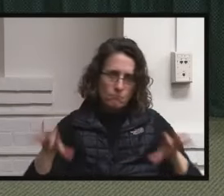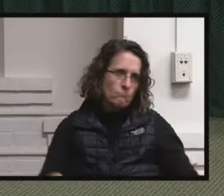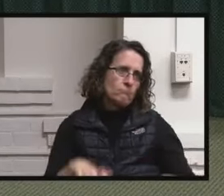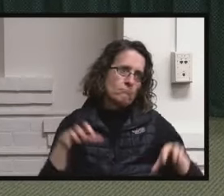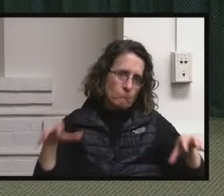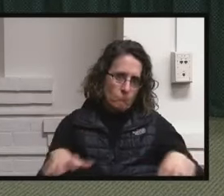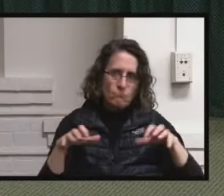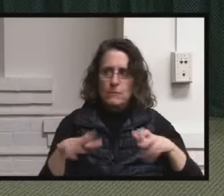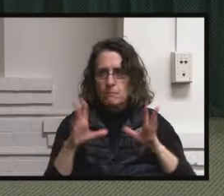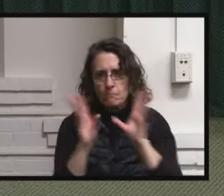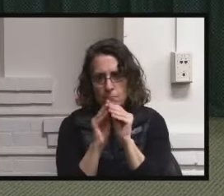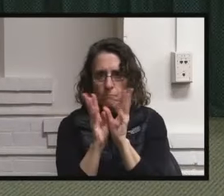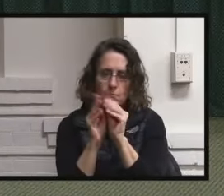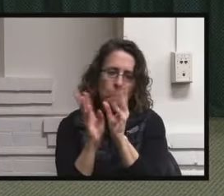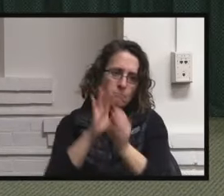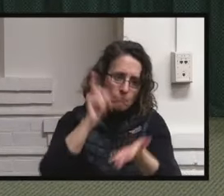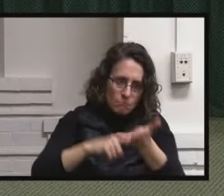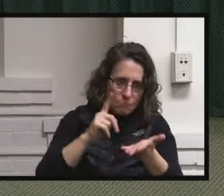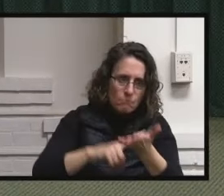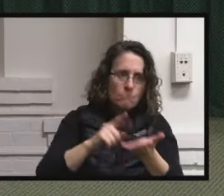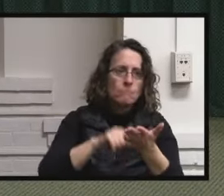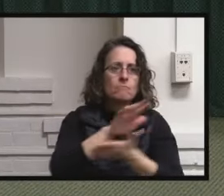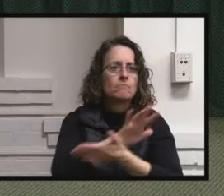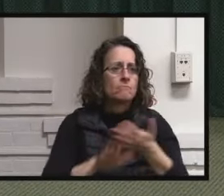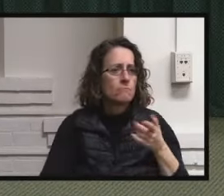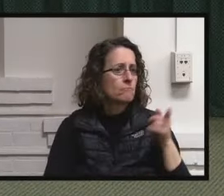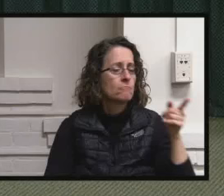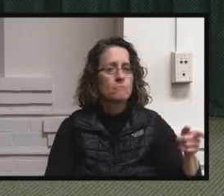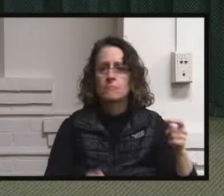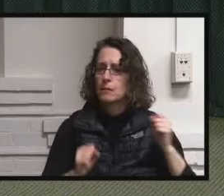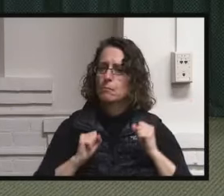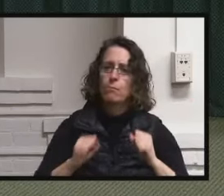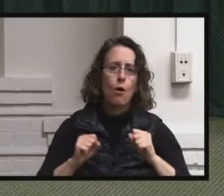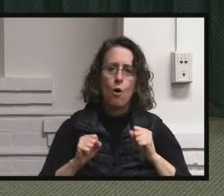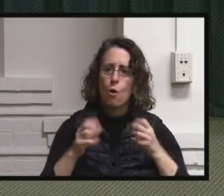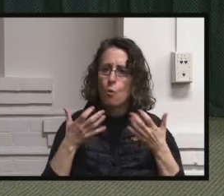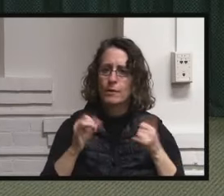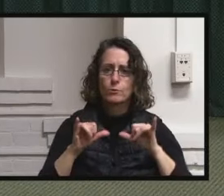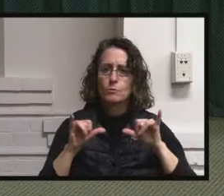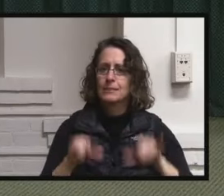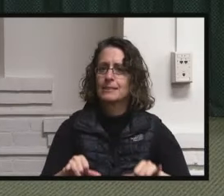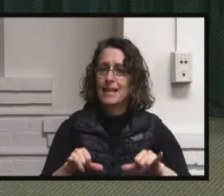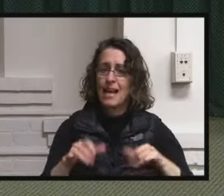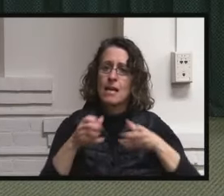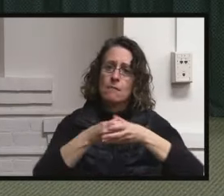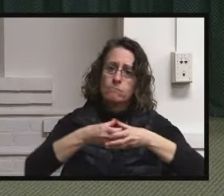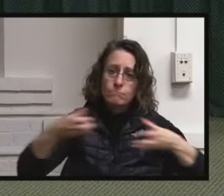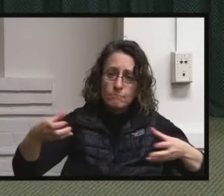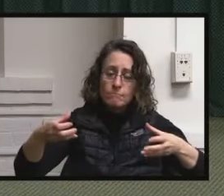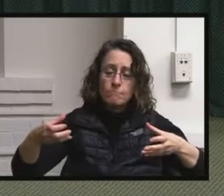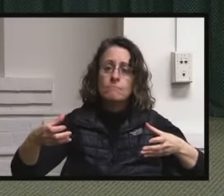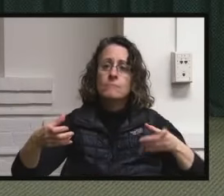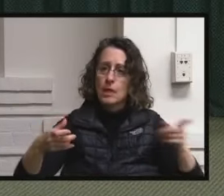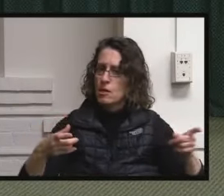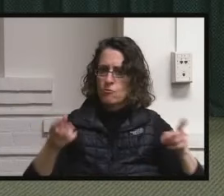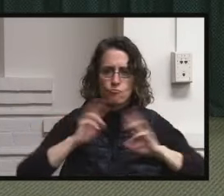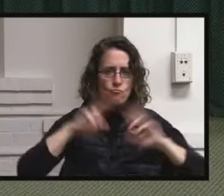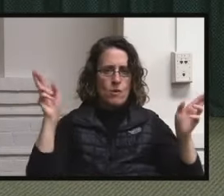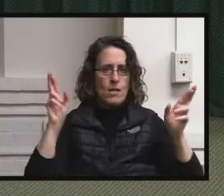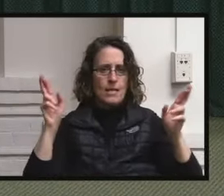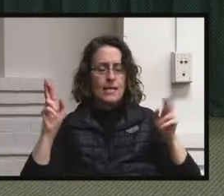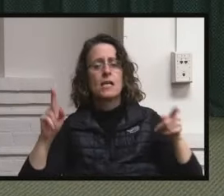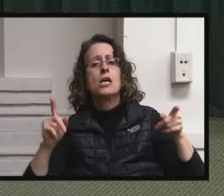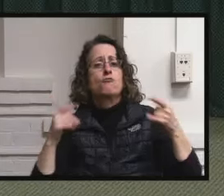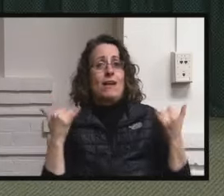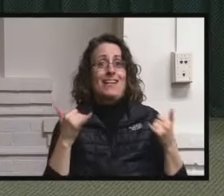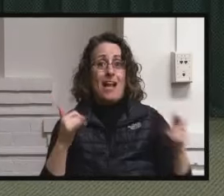that GS Precision can enthusiastically stay here in Brattleboro and increase its presence. They currently provide over 300 really